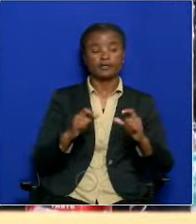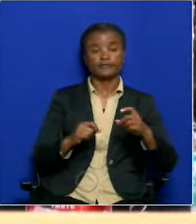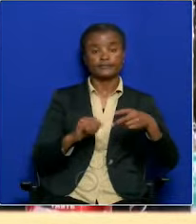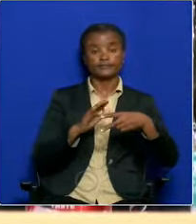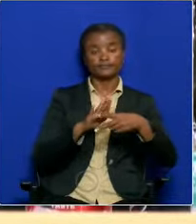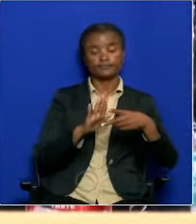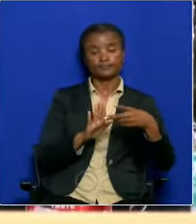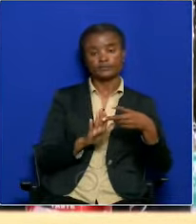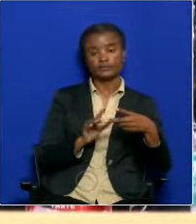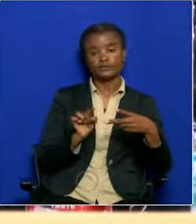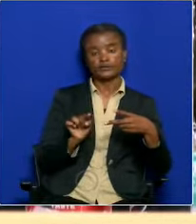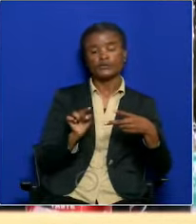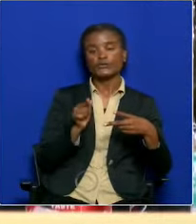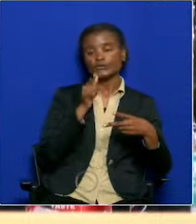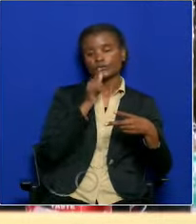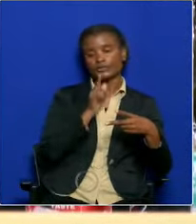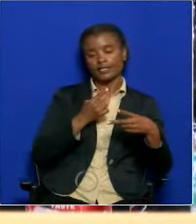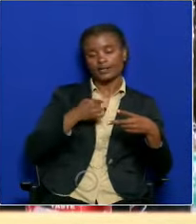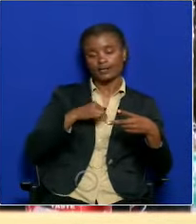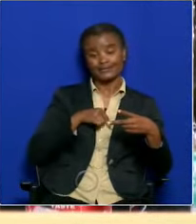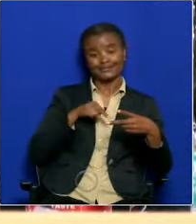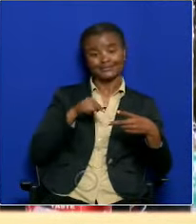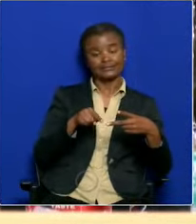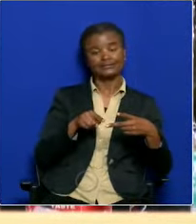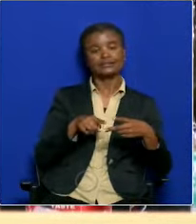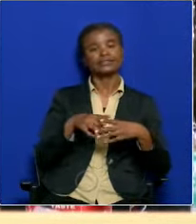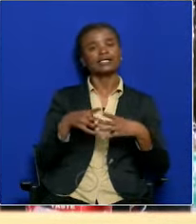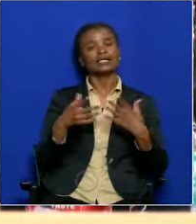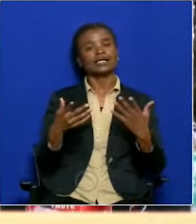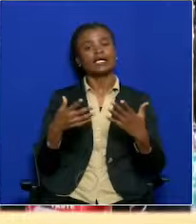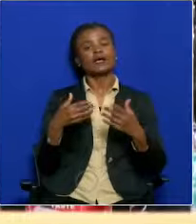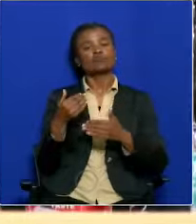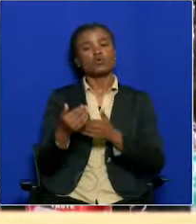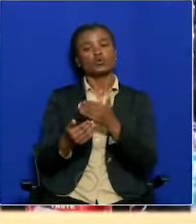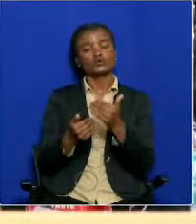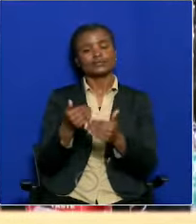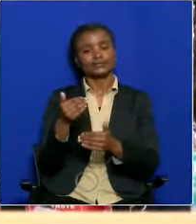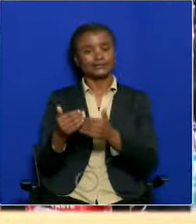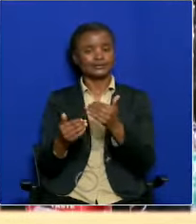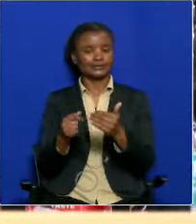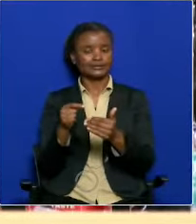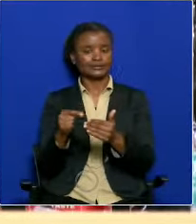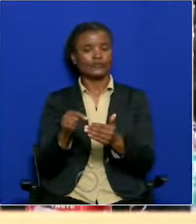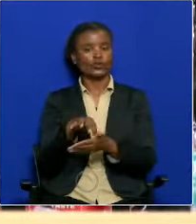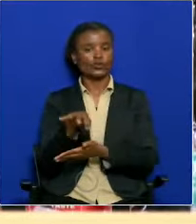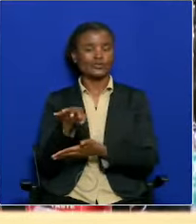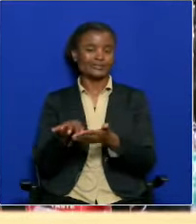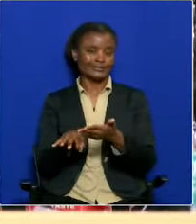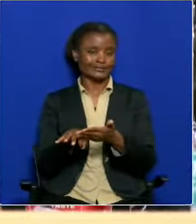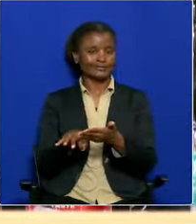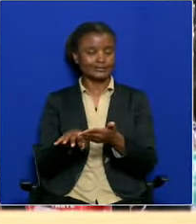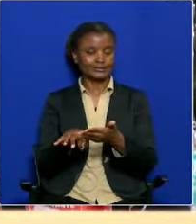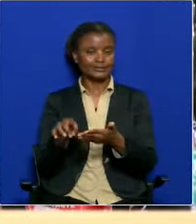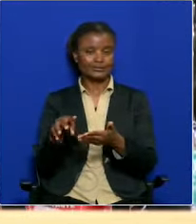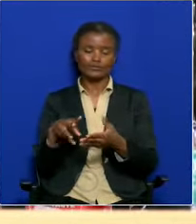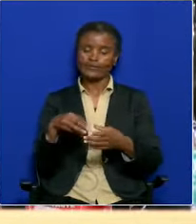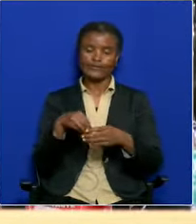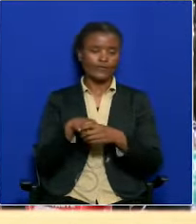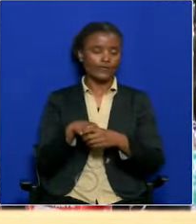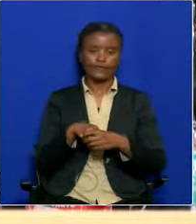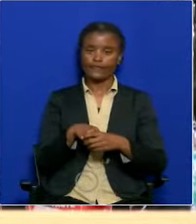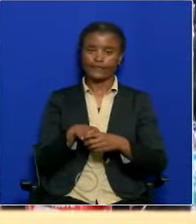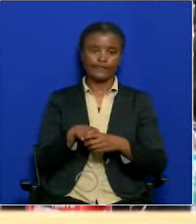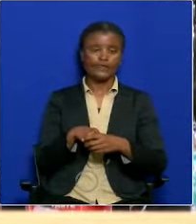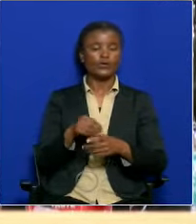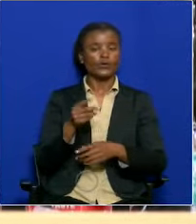that you are not involved in the procurement, adjudication, approval, negotiation, and administration of the contract. And then you say that you first found out